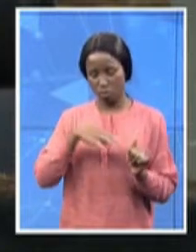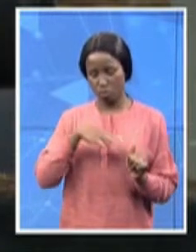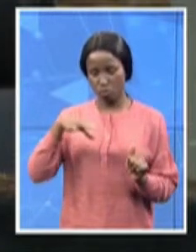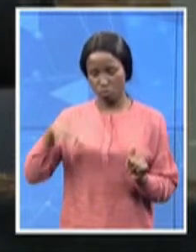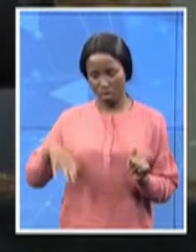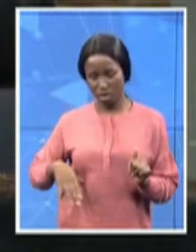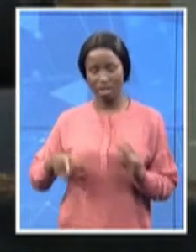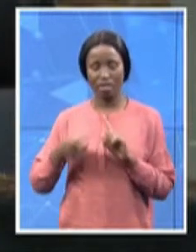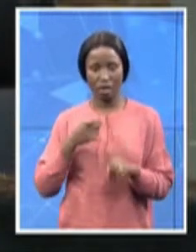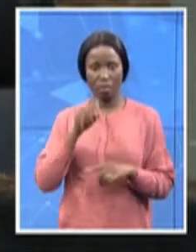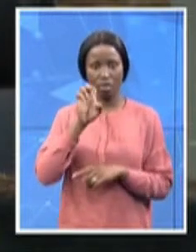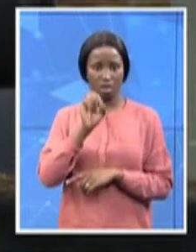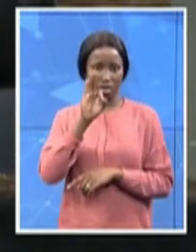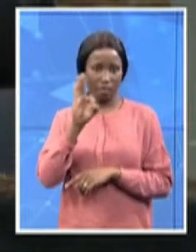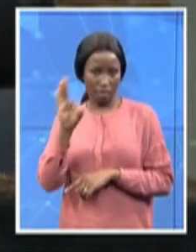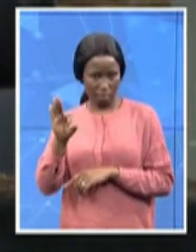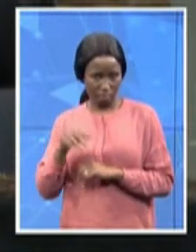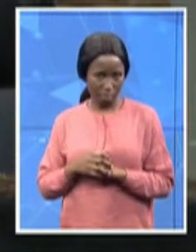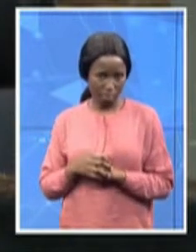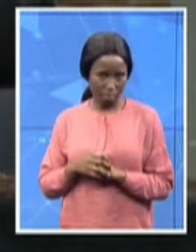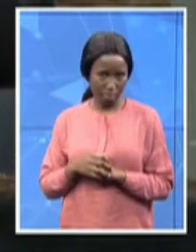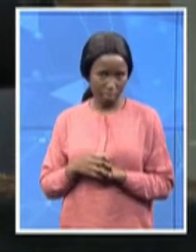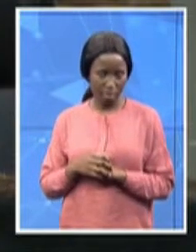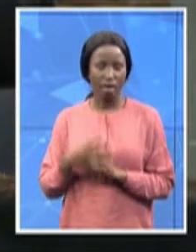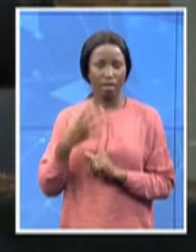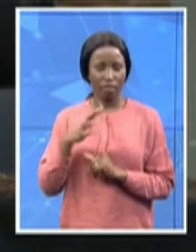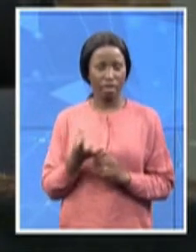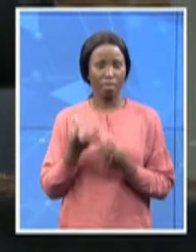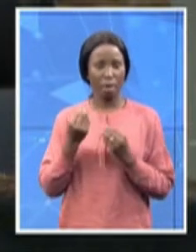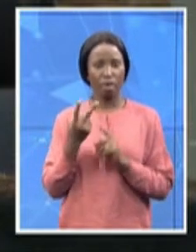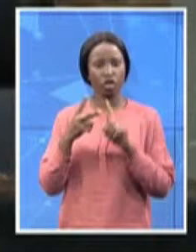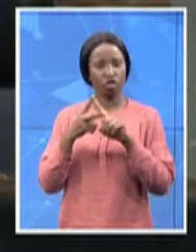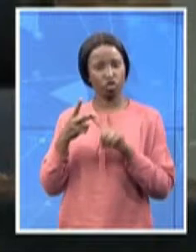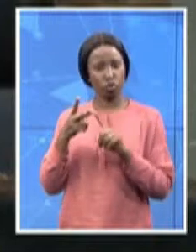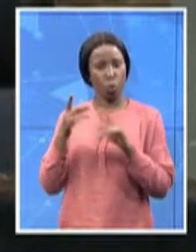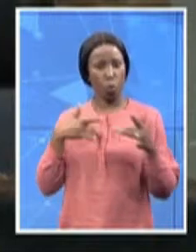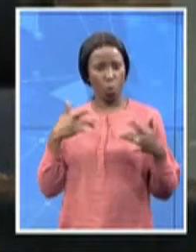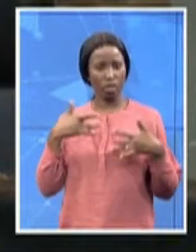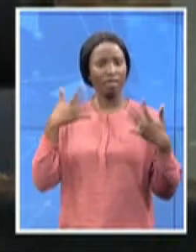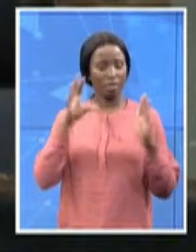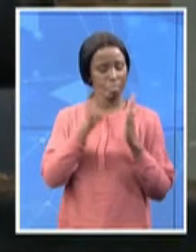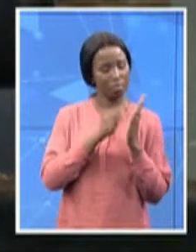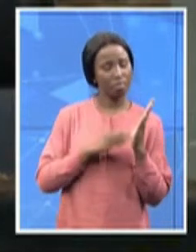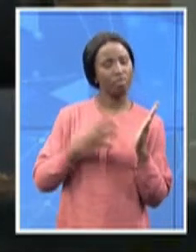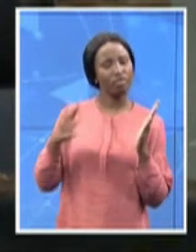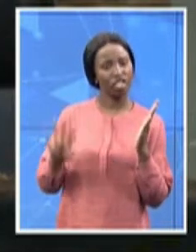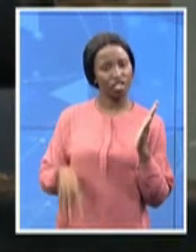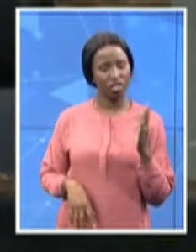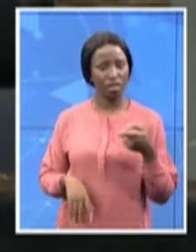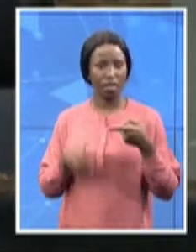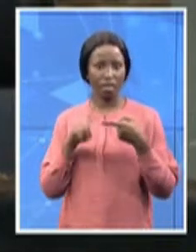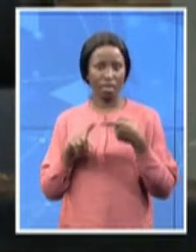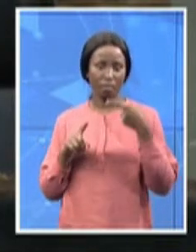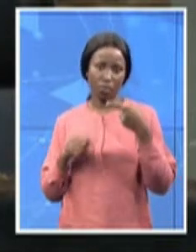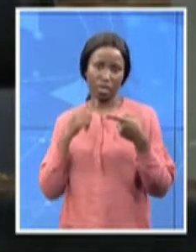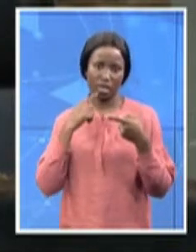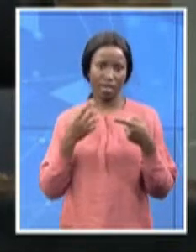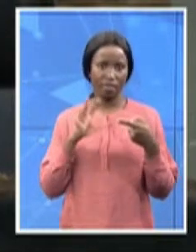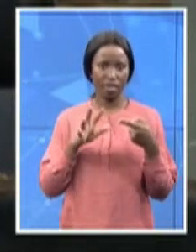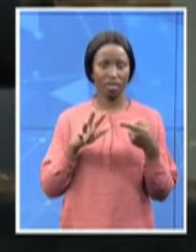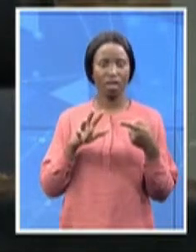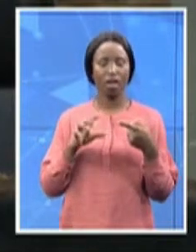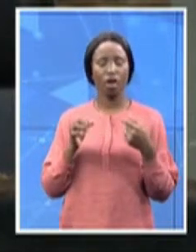were raised for investigation. The first was whether the statement made by the President in the National Assembly on 6